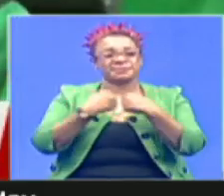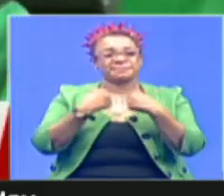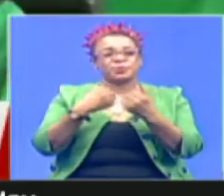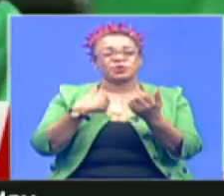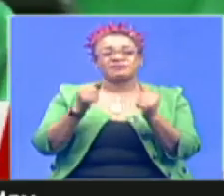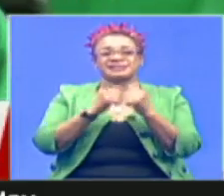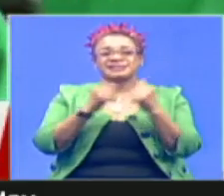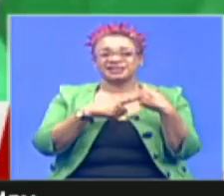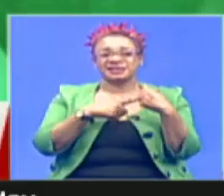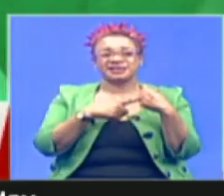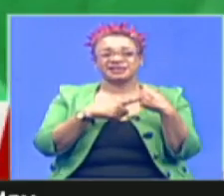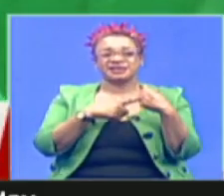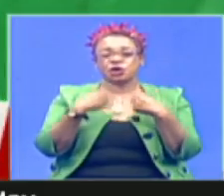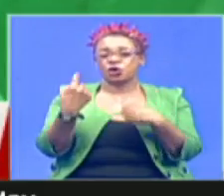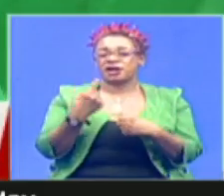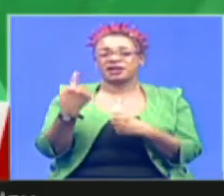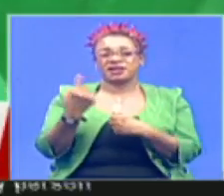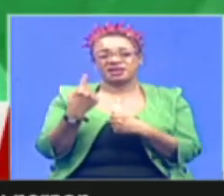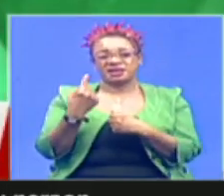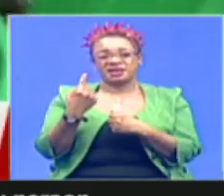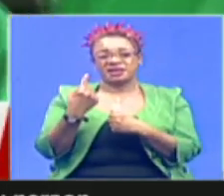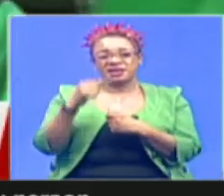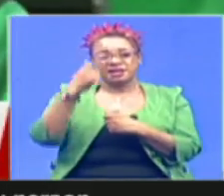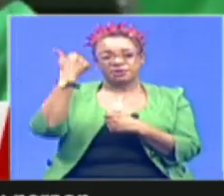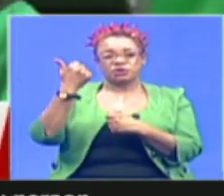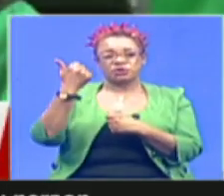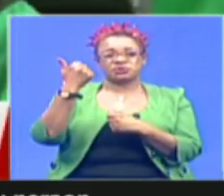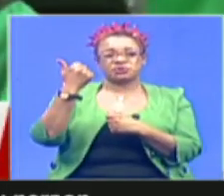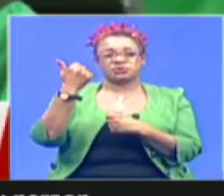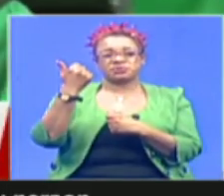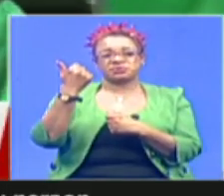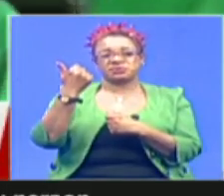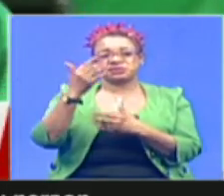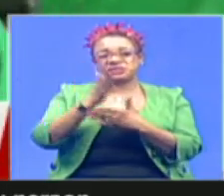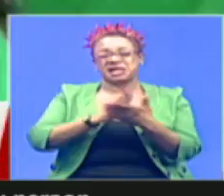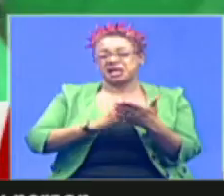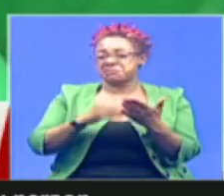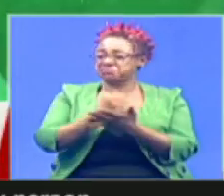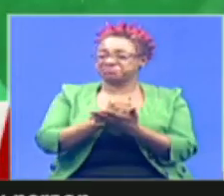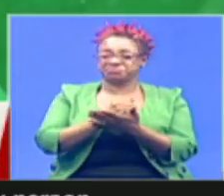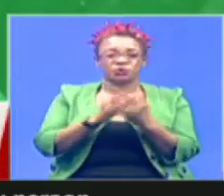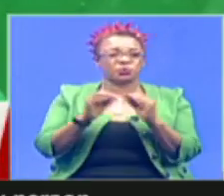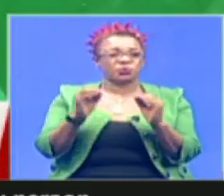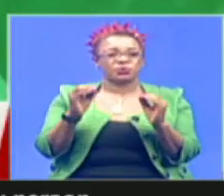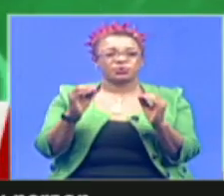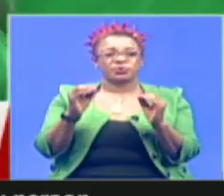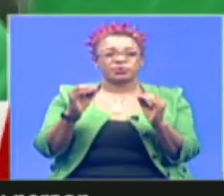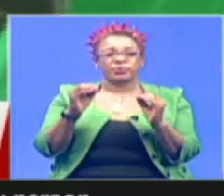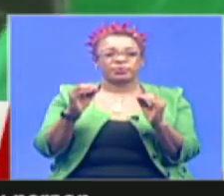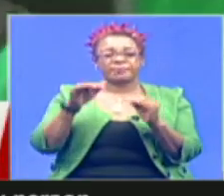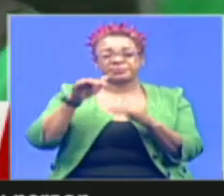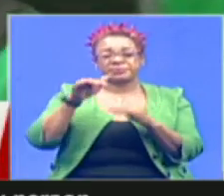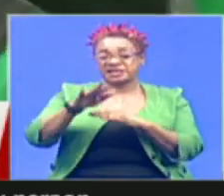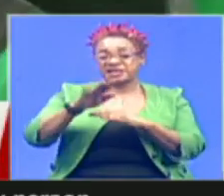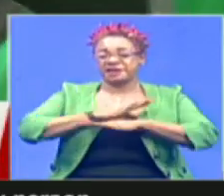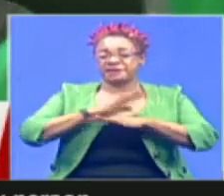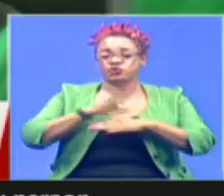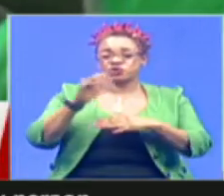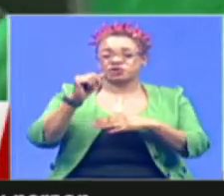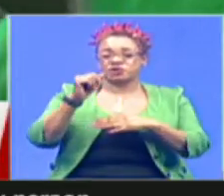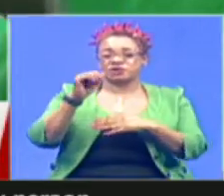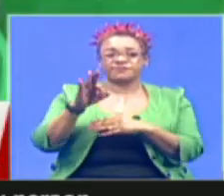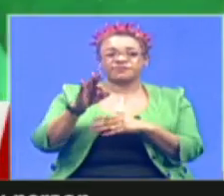players only because certain players wasn't registered early enough for the CAF. But at